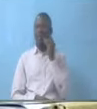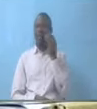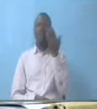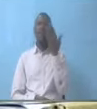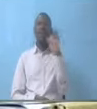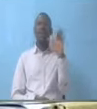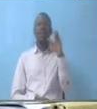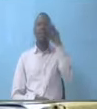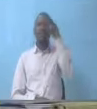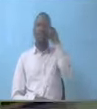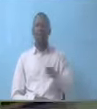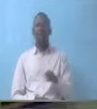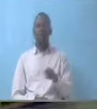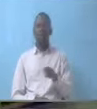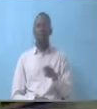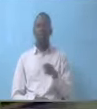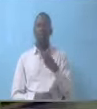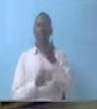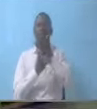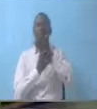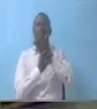in November